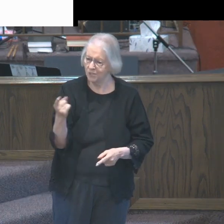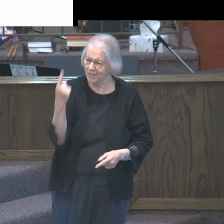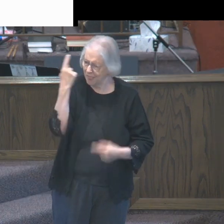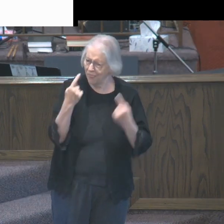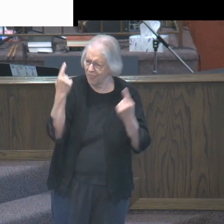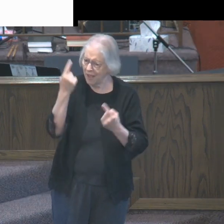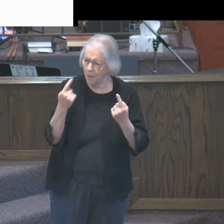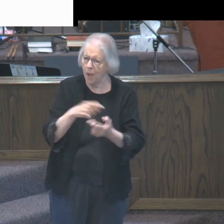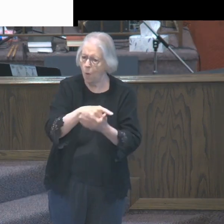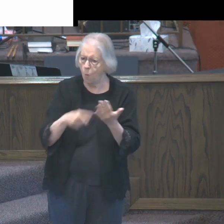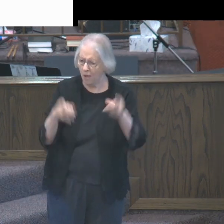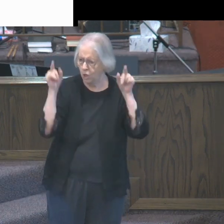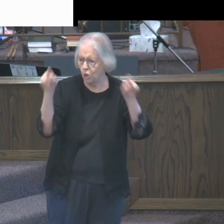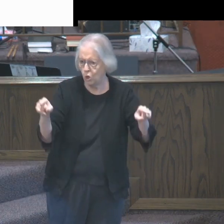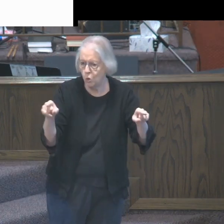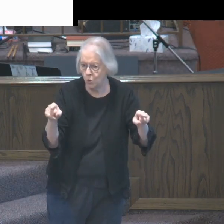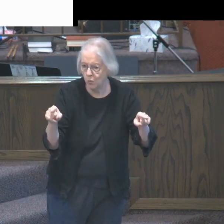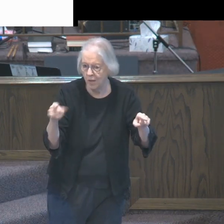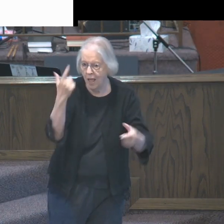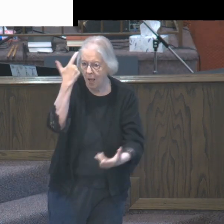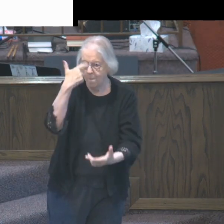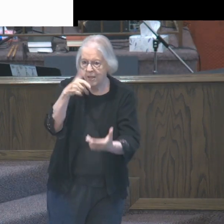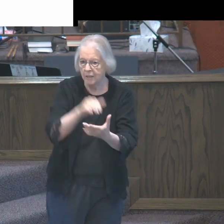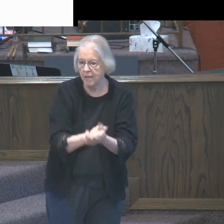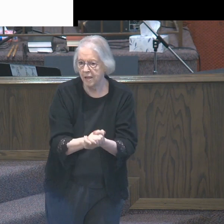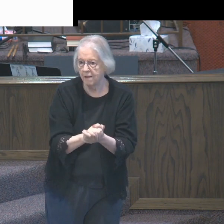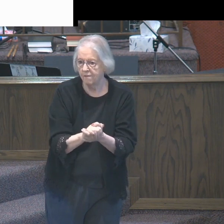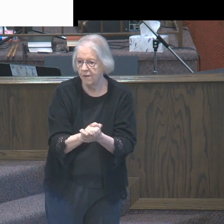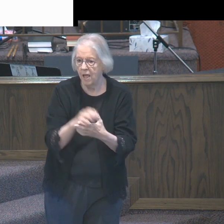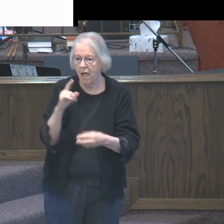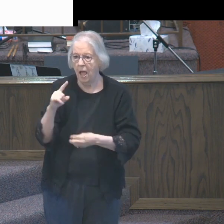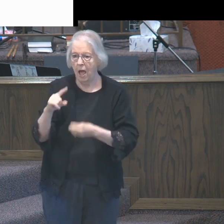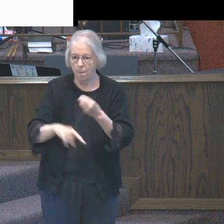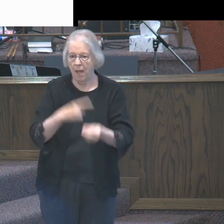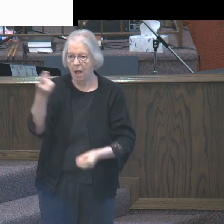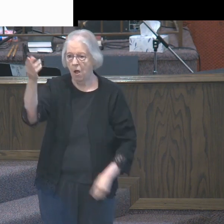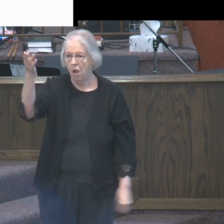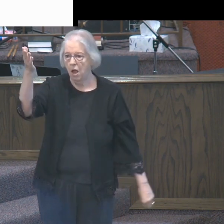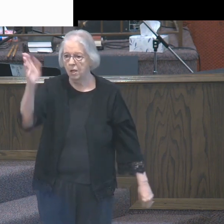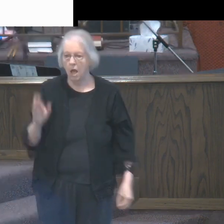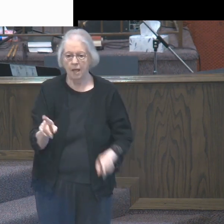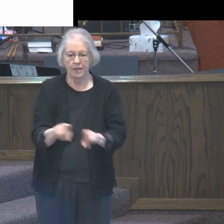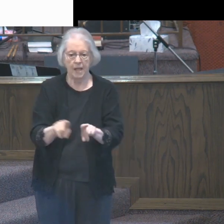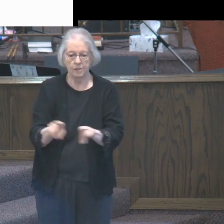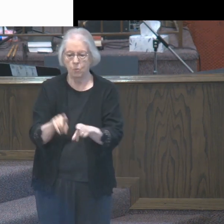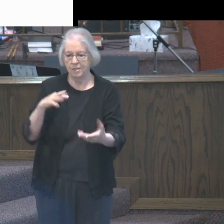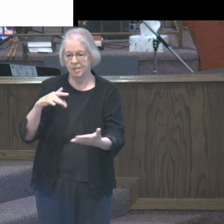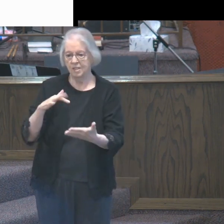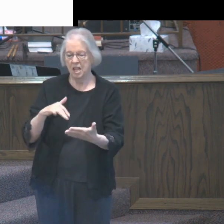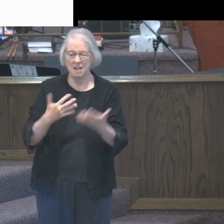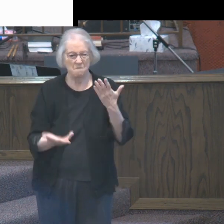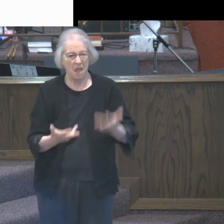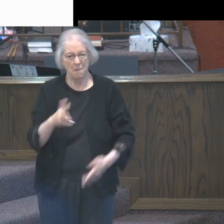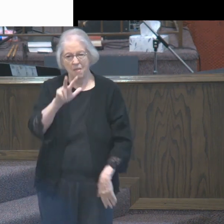about God? As we go through this passage of Scripture for the next 3 or 4 weeks, and it will take